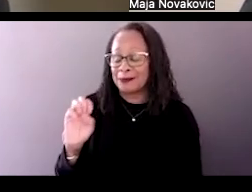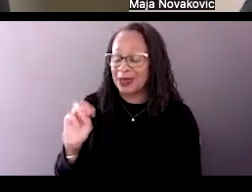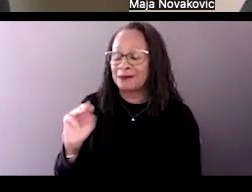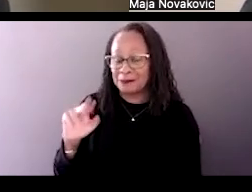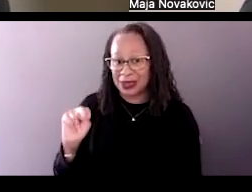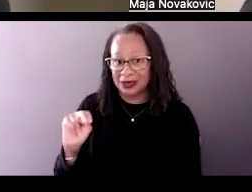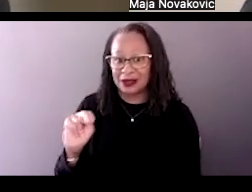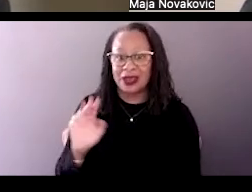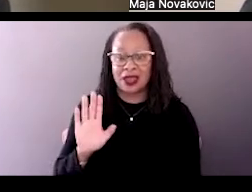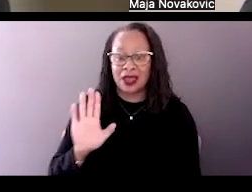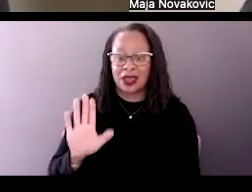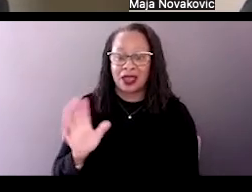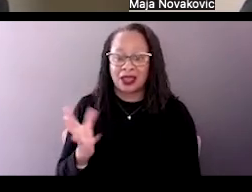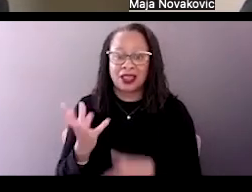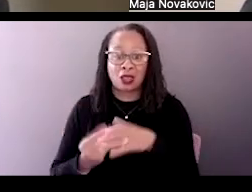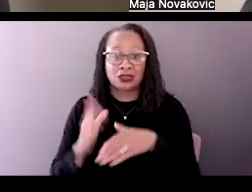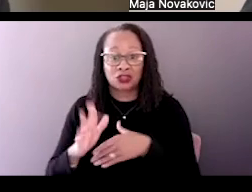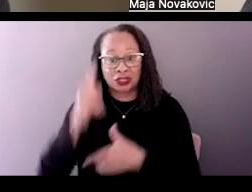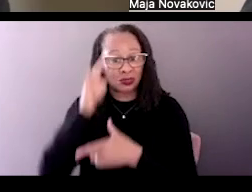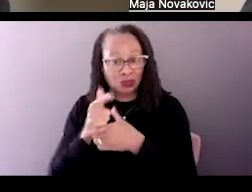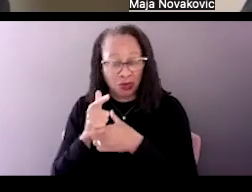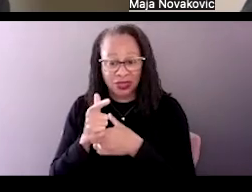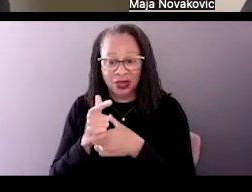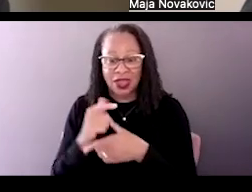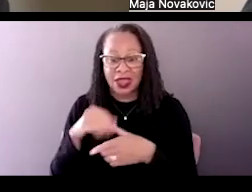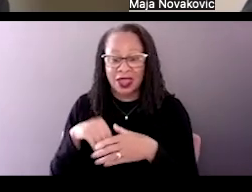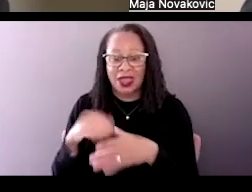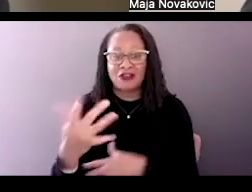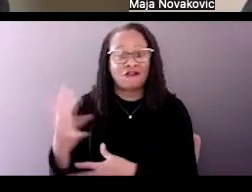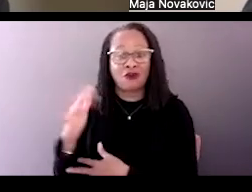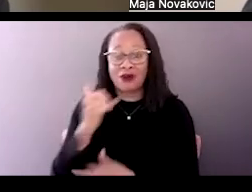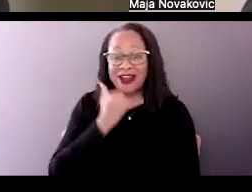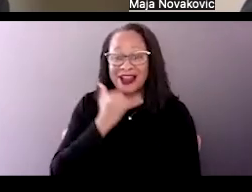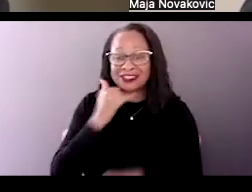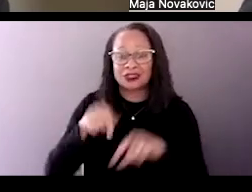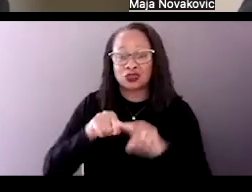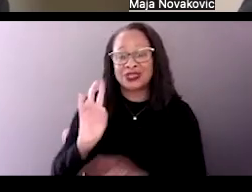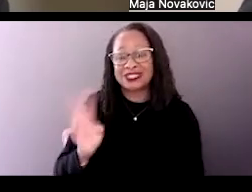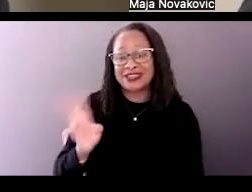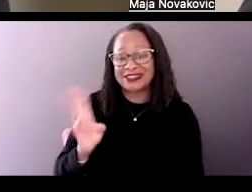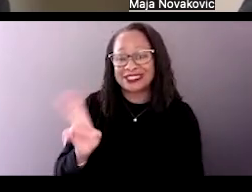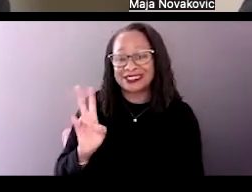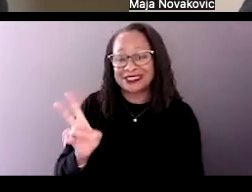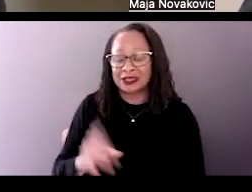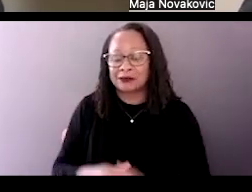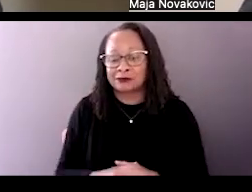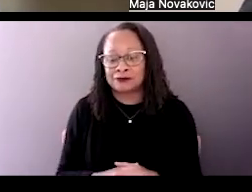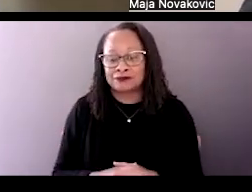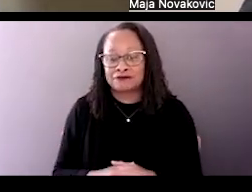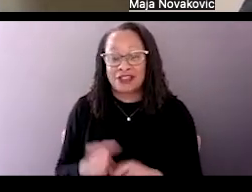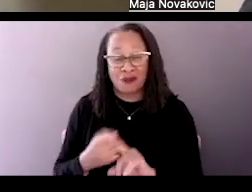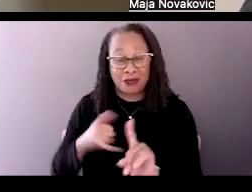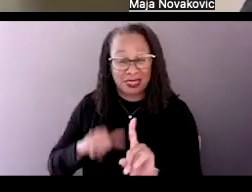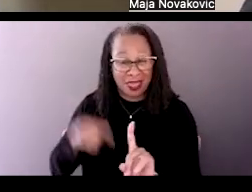his hairdresser brother in the forest accident in the 70s. Since then,